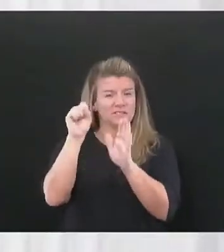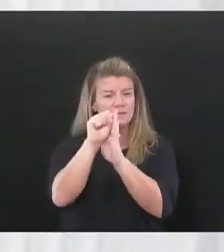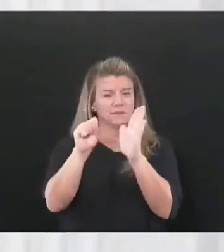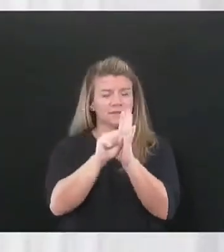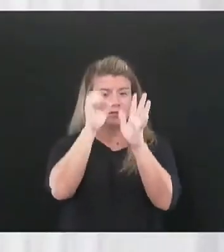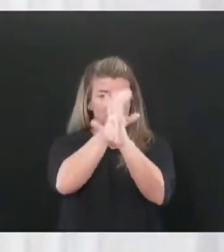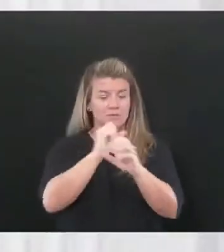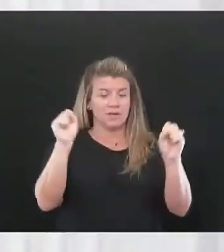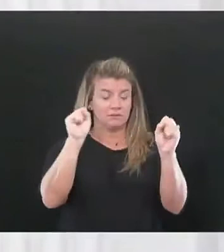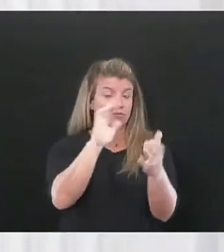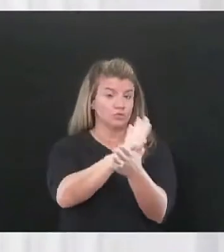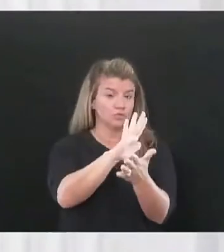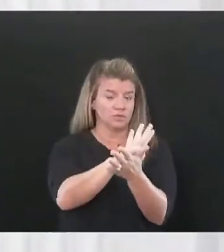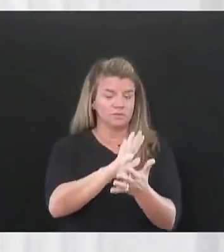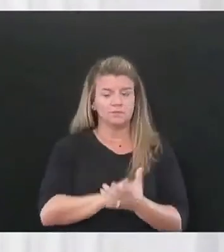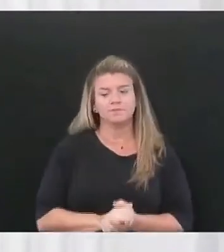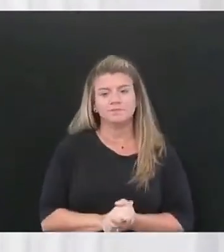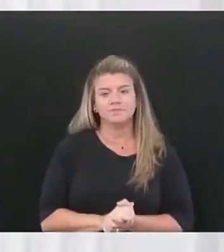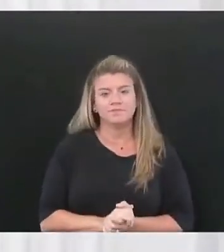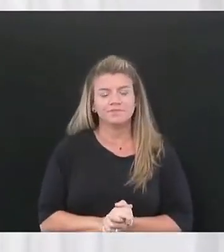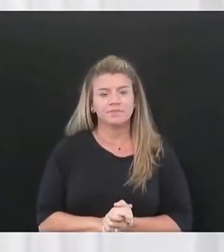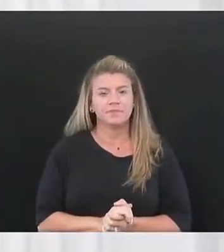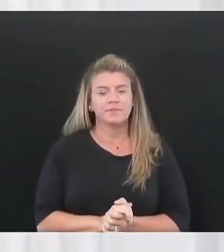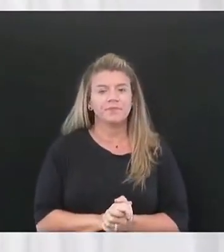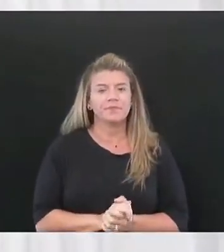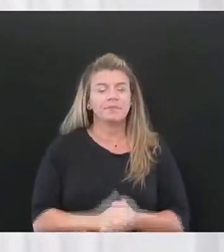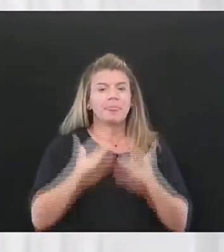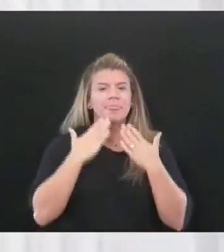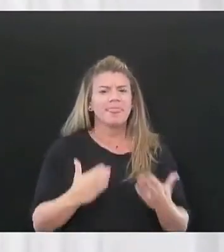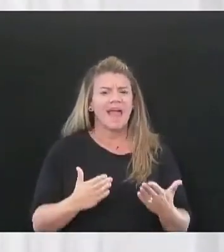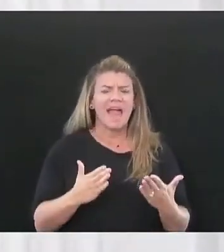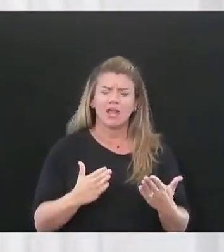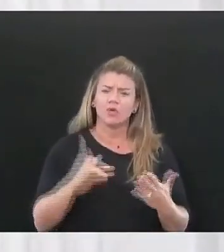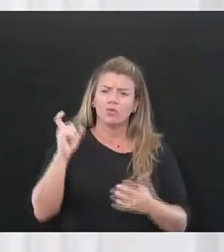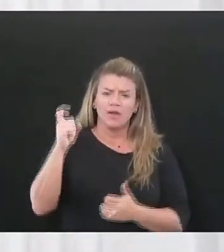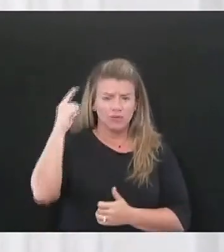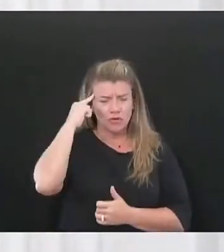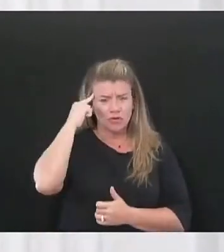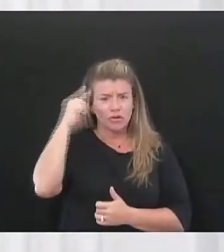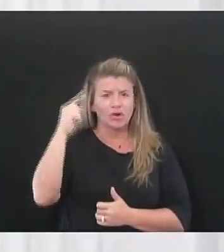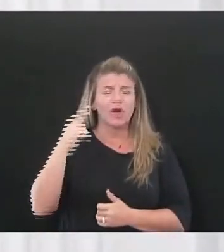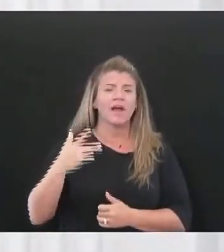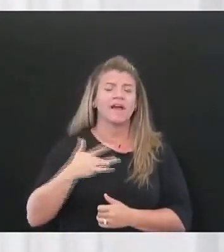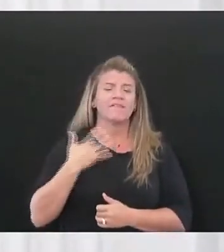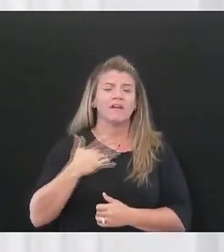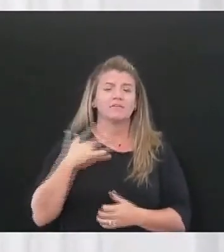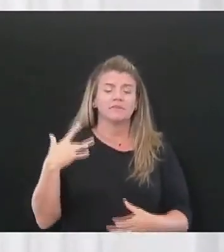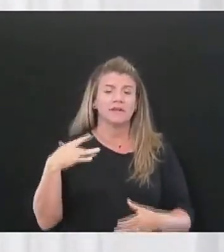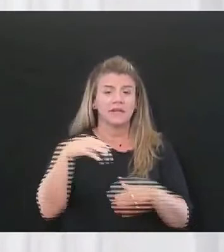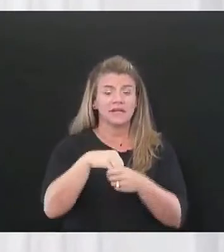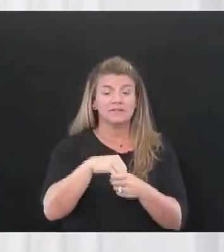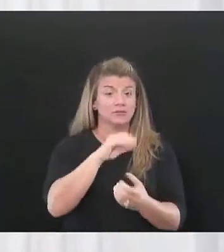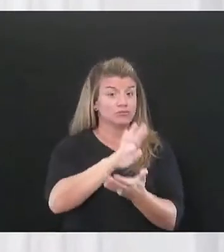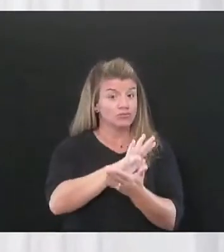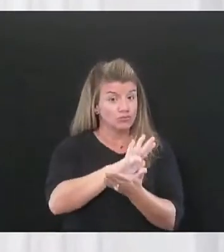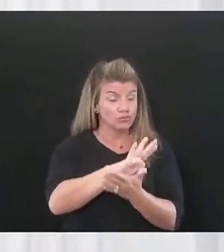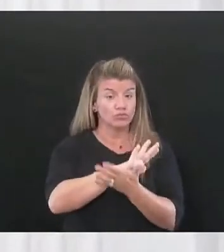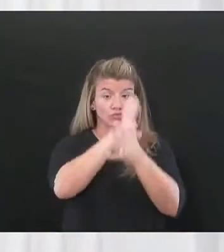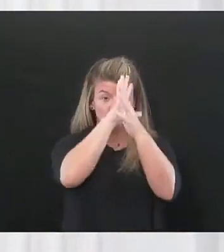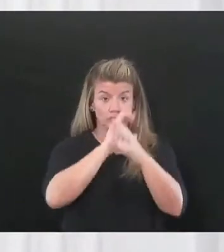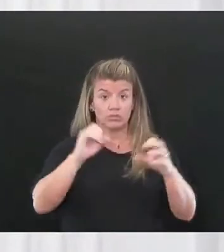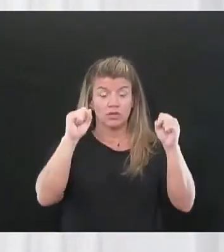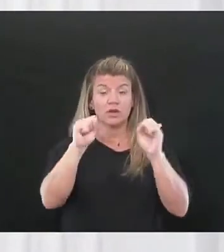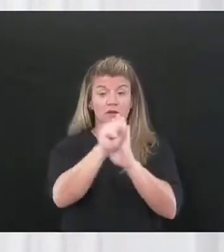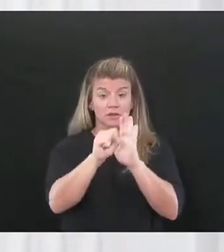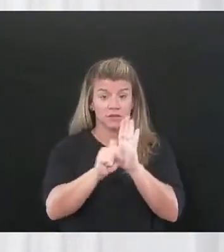Thank you very much. And Governor Justice, I think on behalf of our school superintendents and our State Board